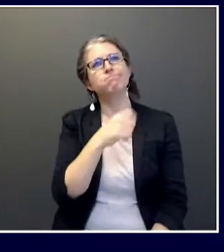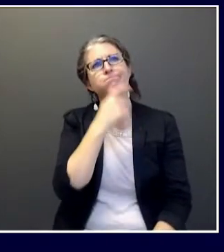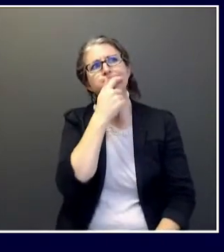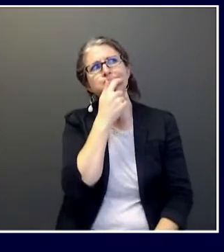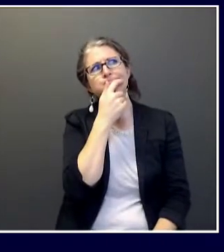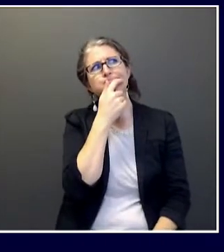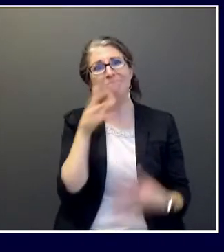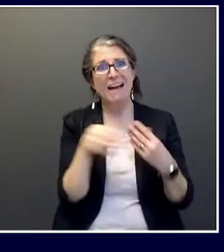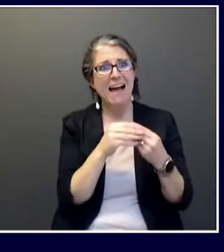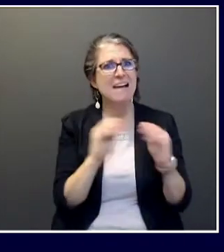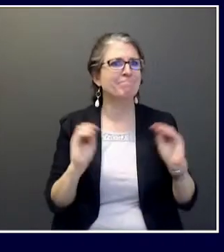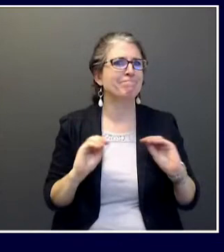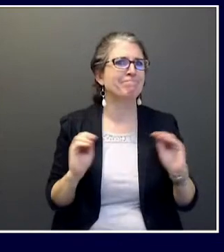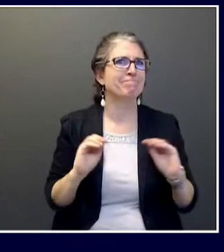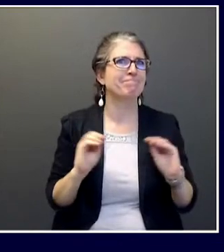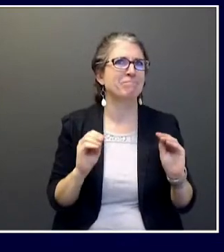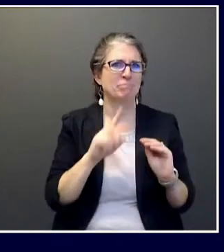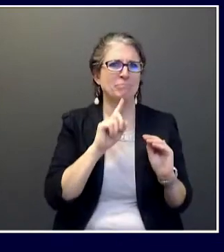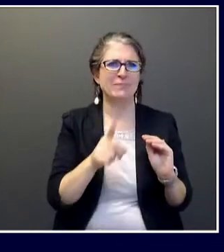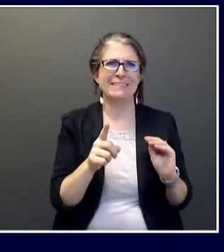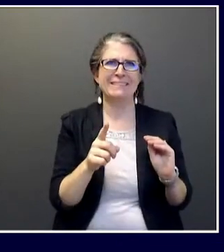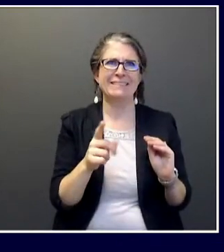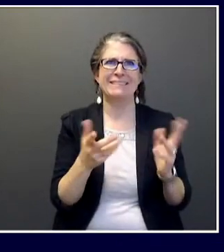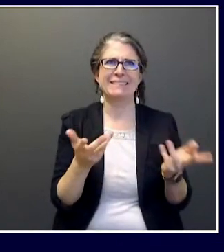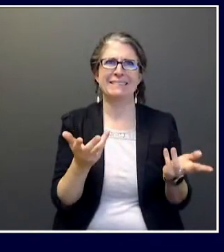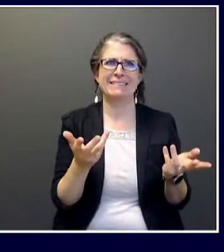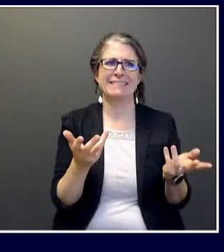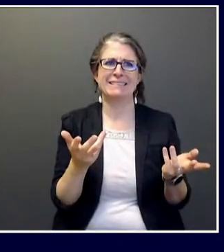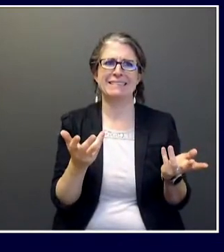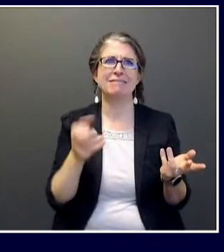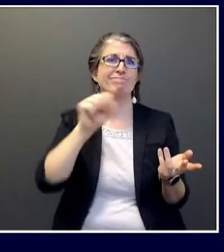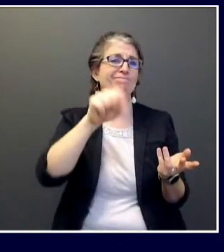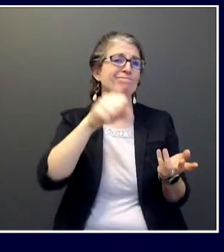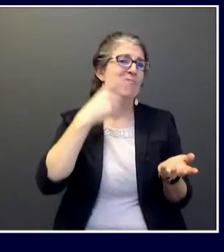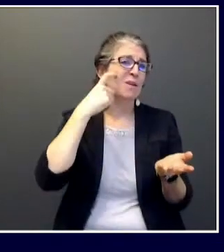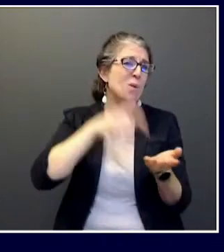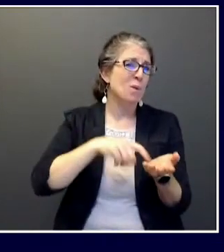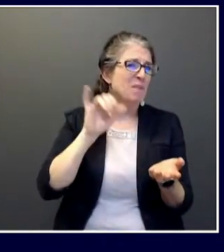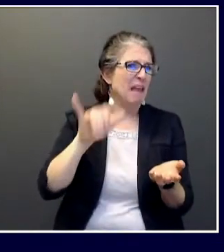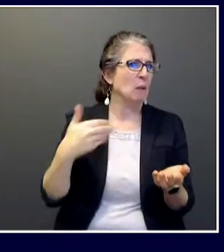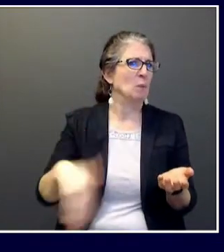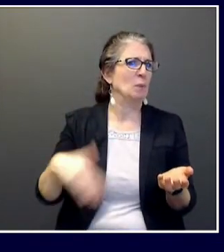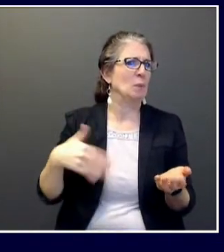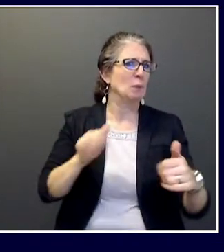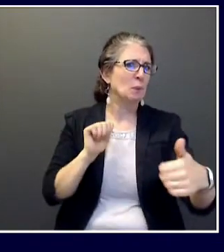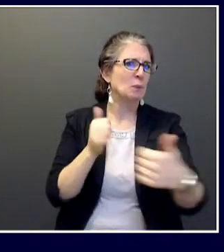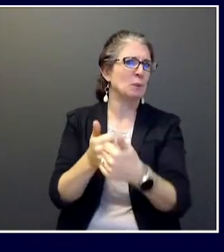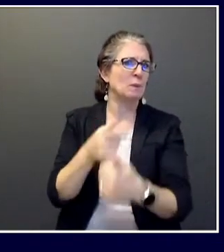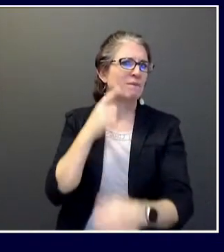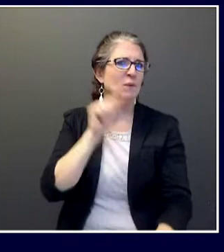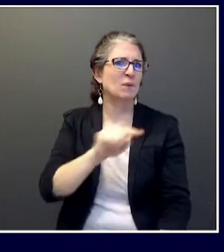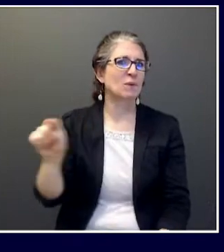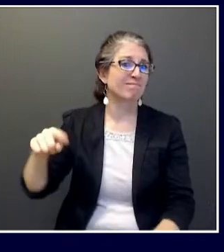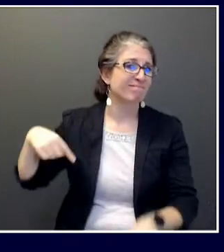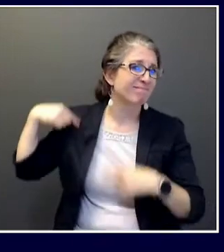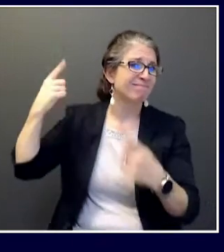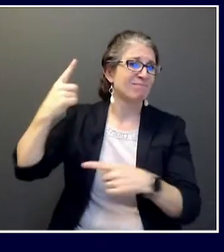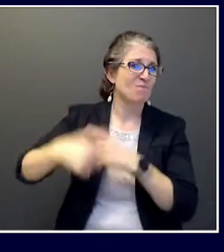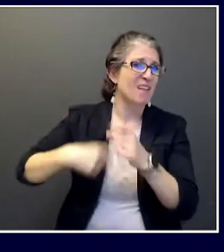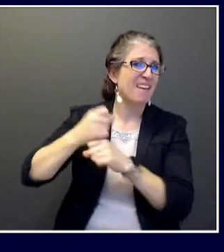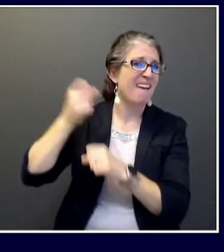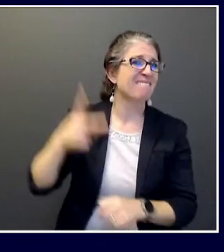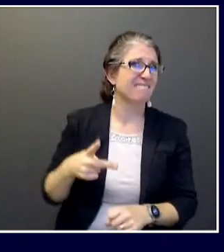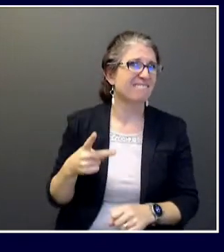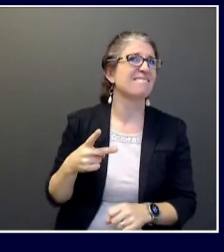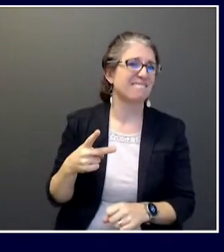challenge. And throughout the pandemic, we've been working with various community groups across the state of Maine to provide